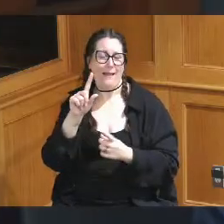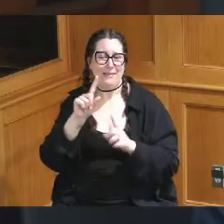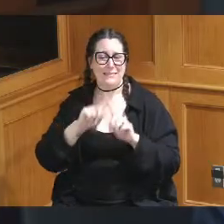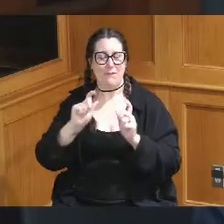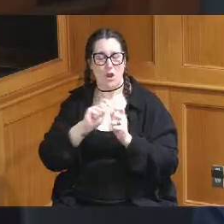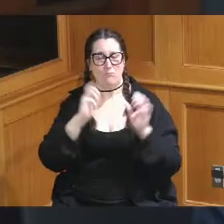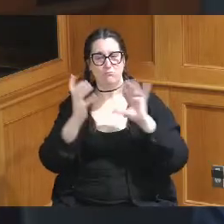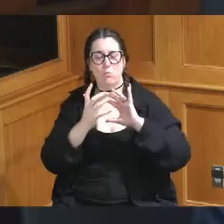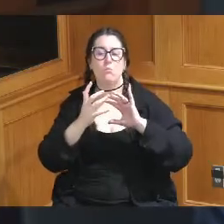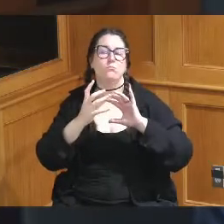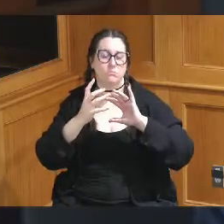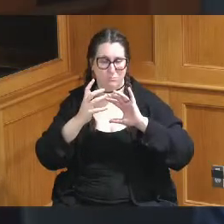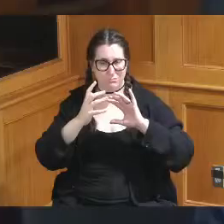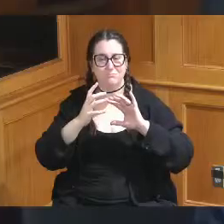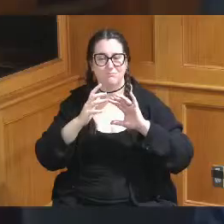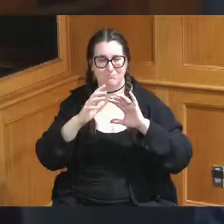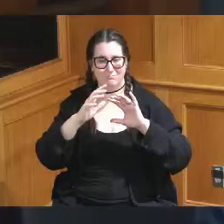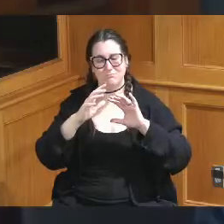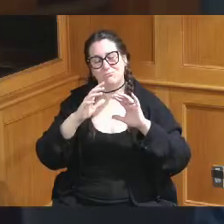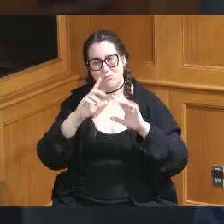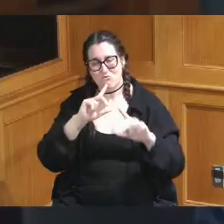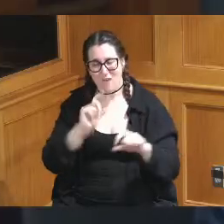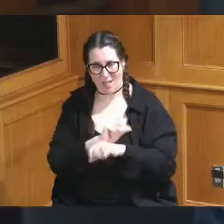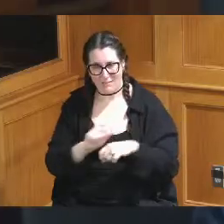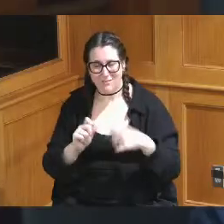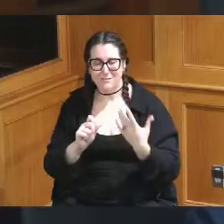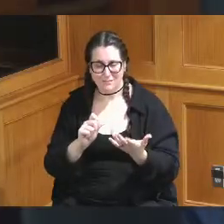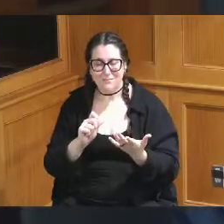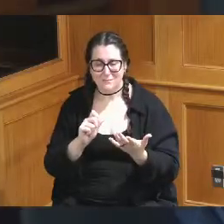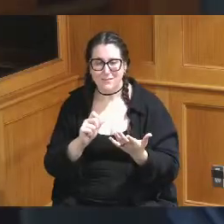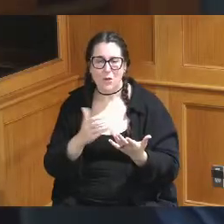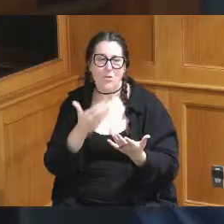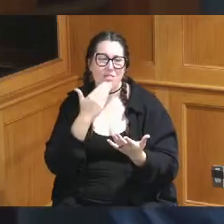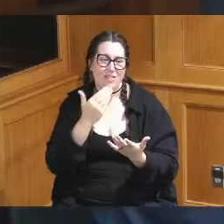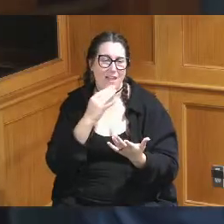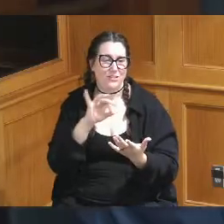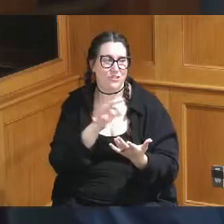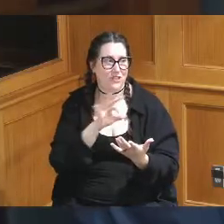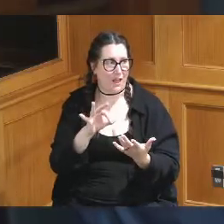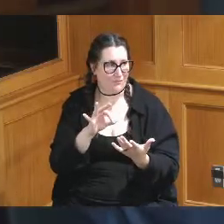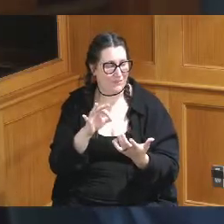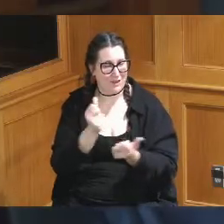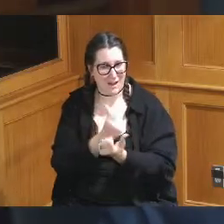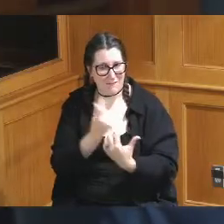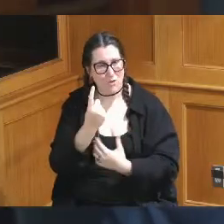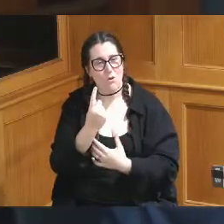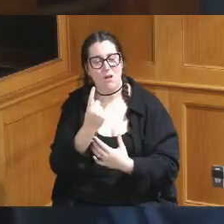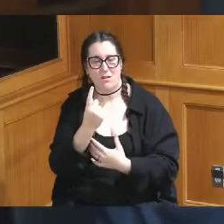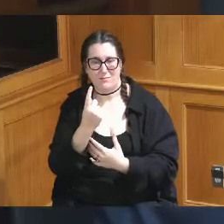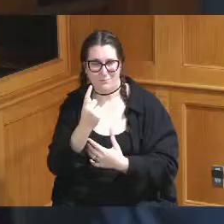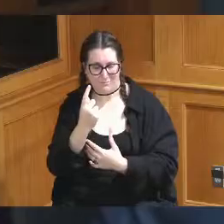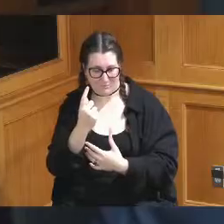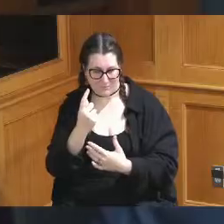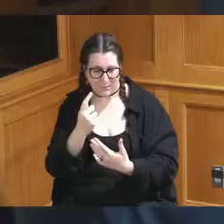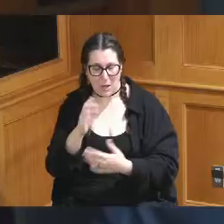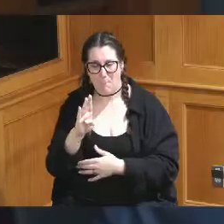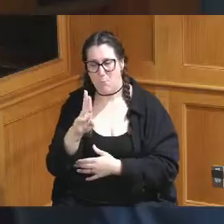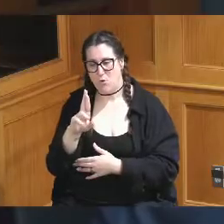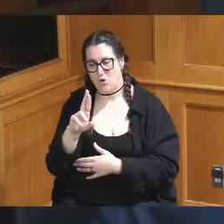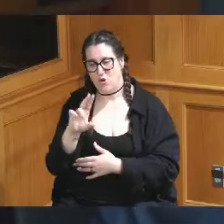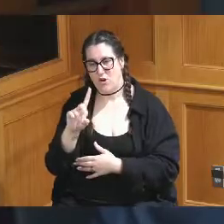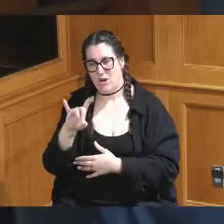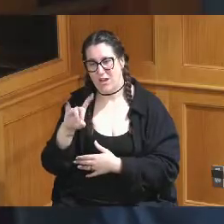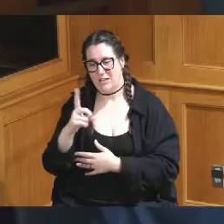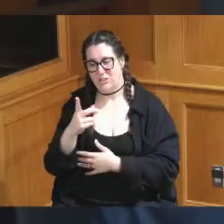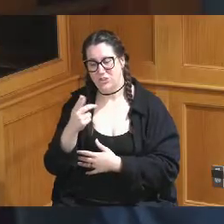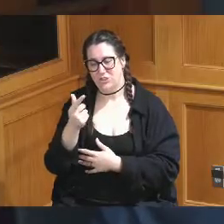just want to thank everybody. And Jeff, want to thank you and the administration. Also want to thank Bridget and